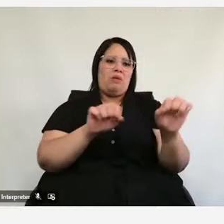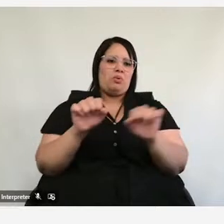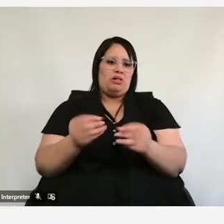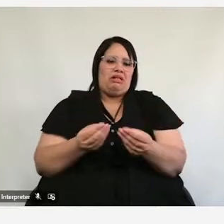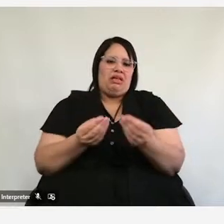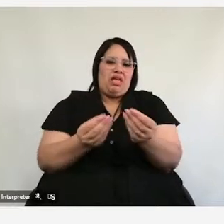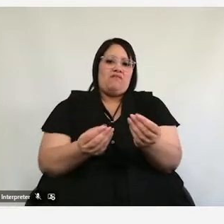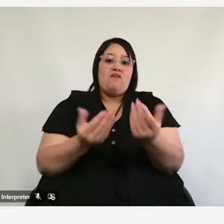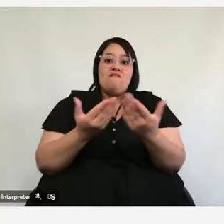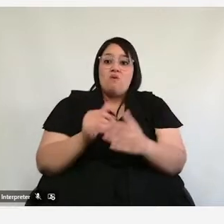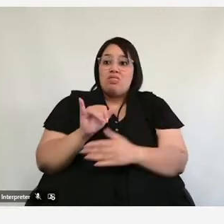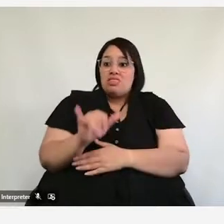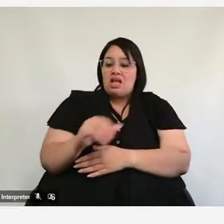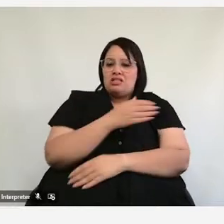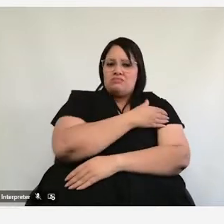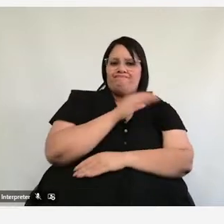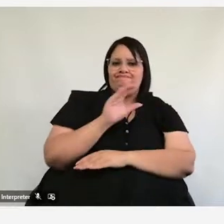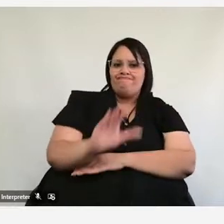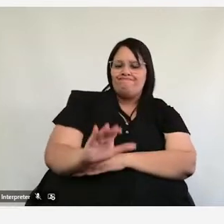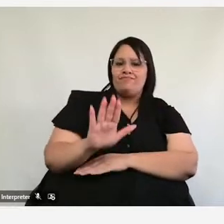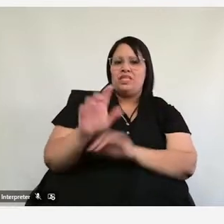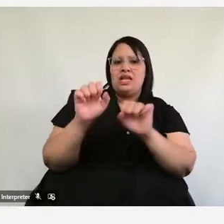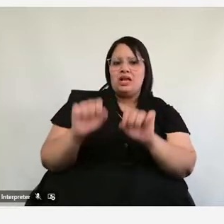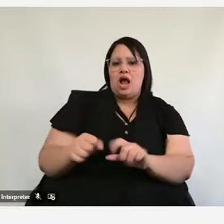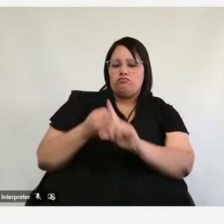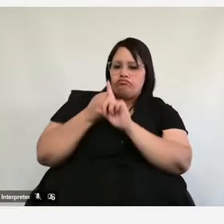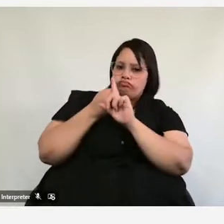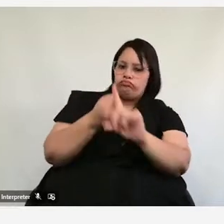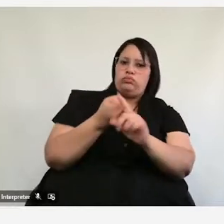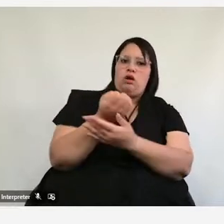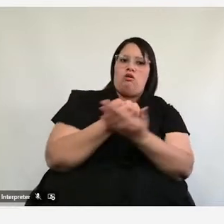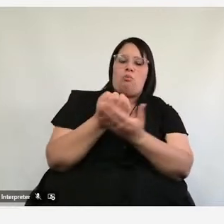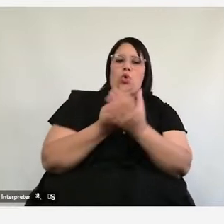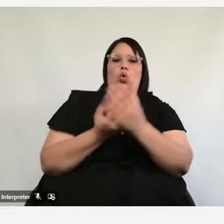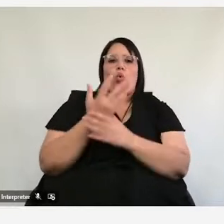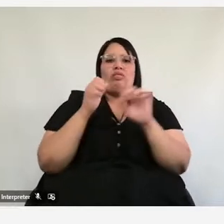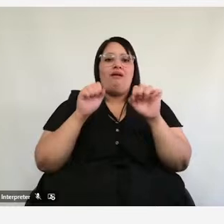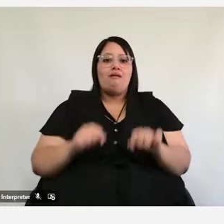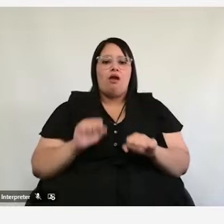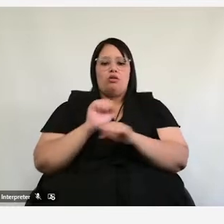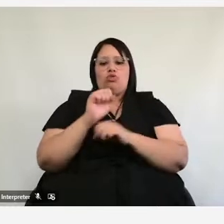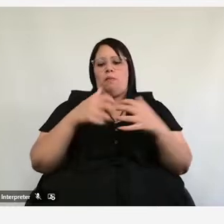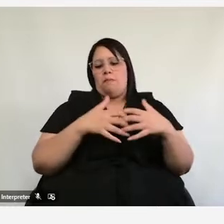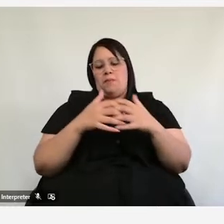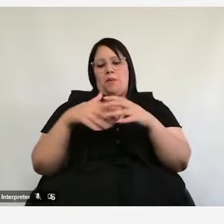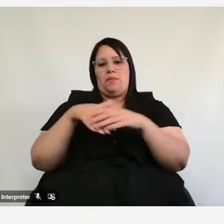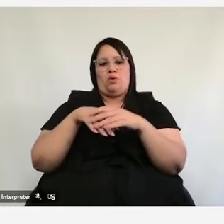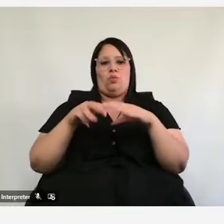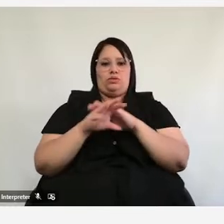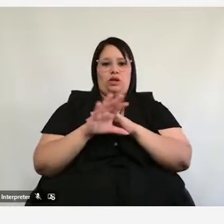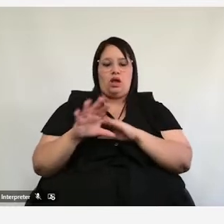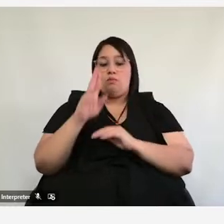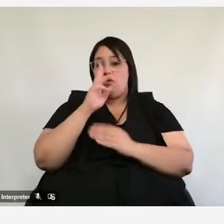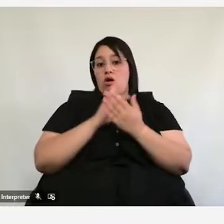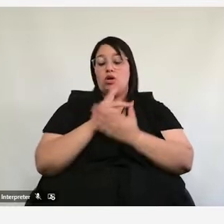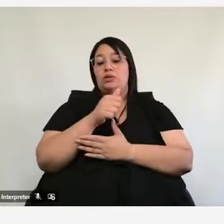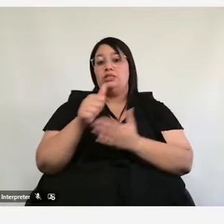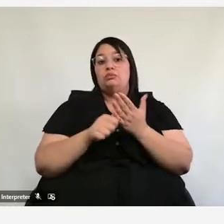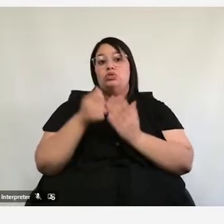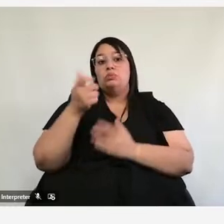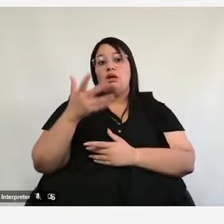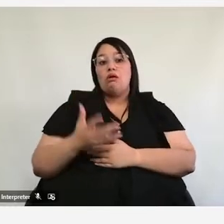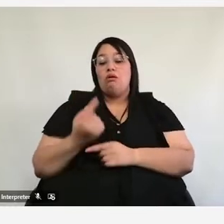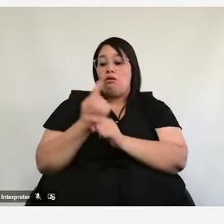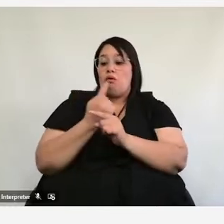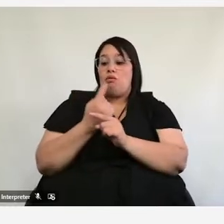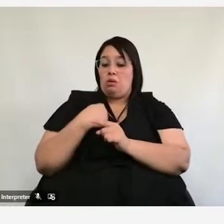regard to capacitate them to drive economic growth and job creation in the Western Cape. Honourable Deputy Speaker, not only